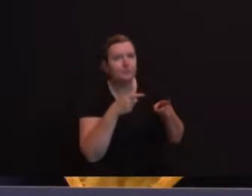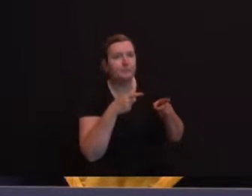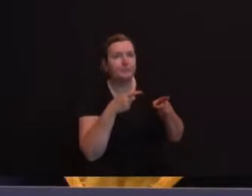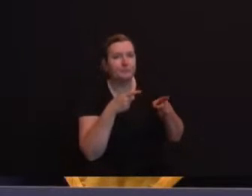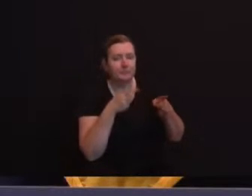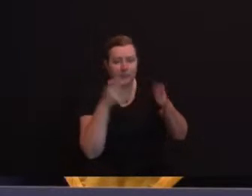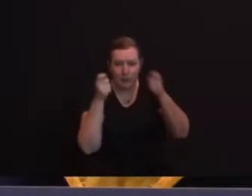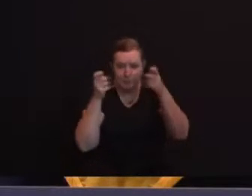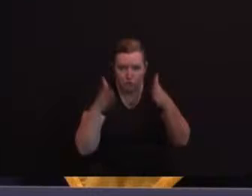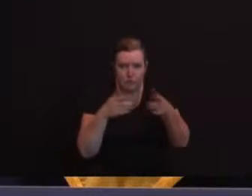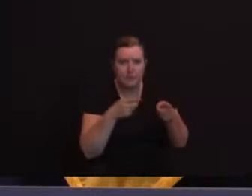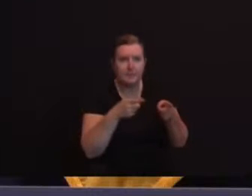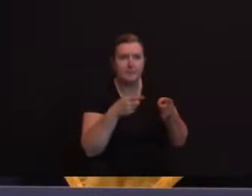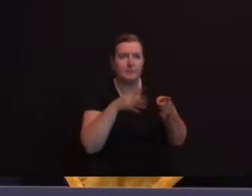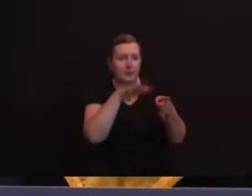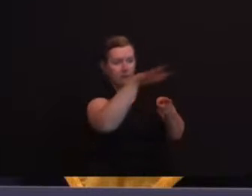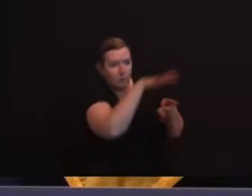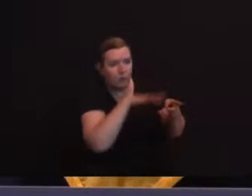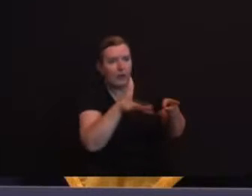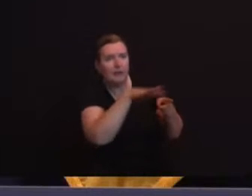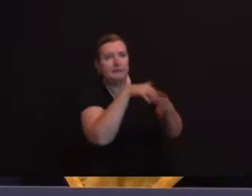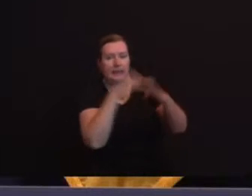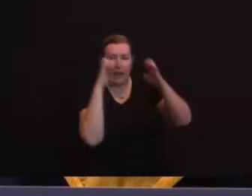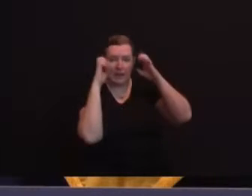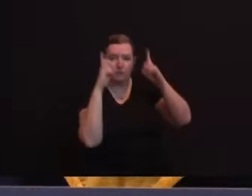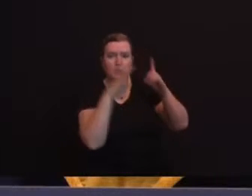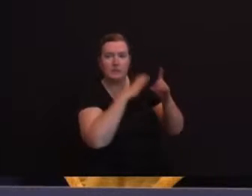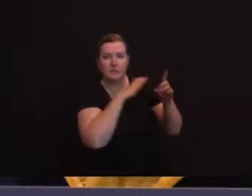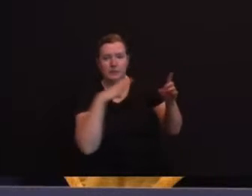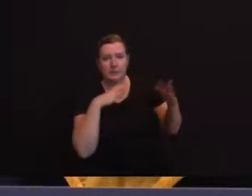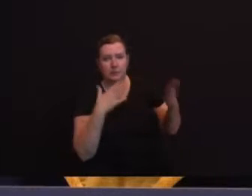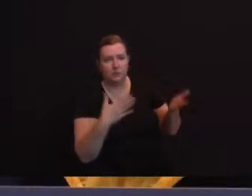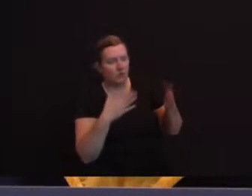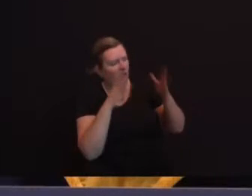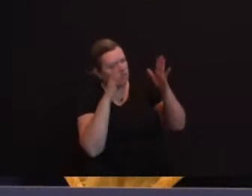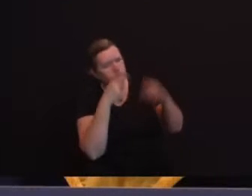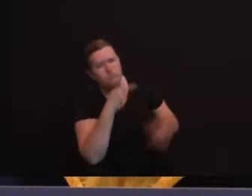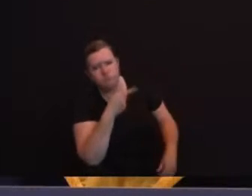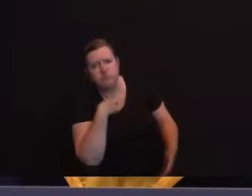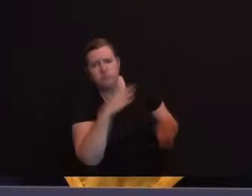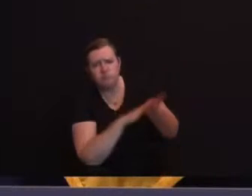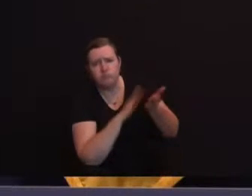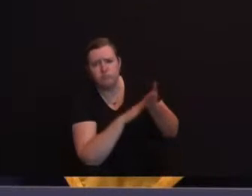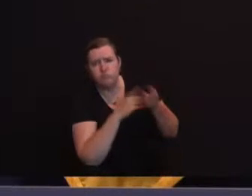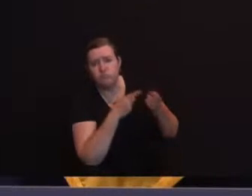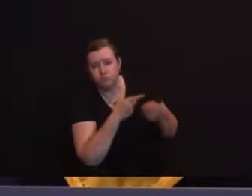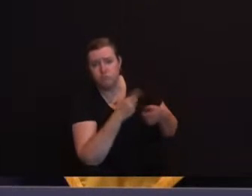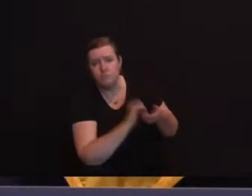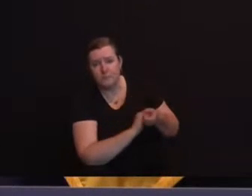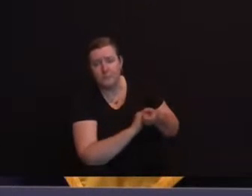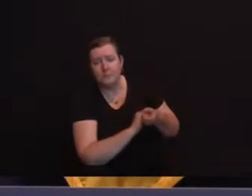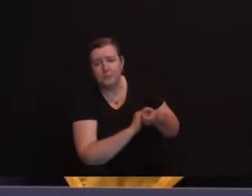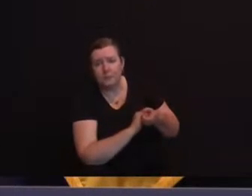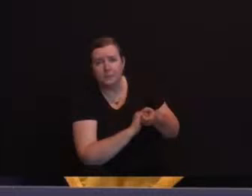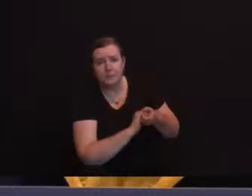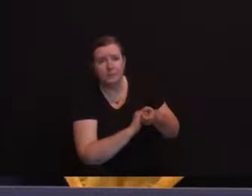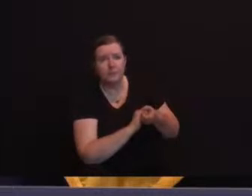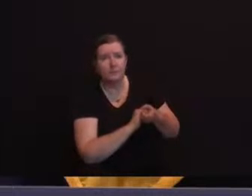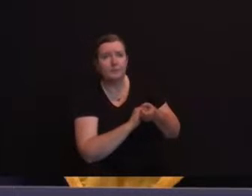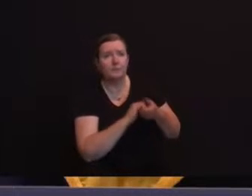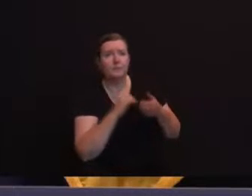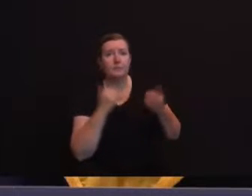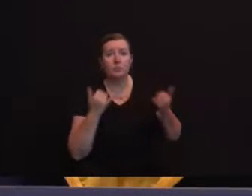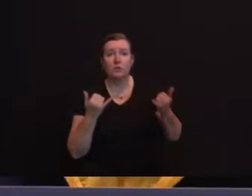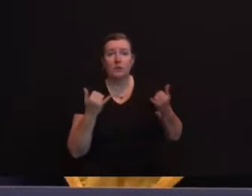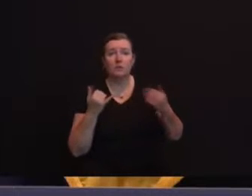in our educational community, because it's one thing to say that the results are better than we could have ever expected